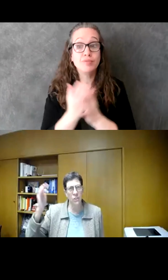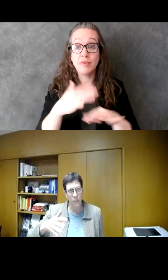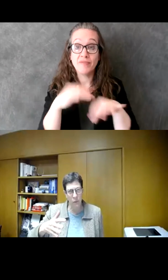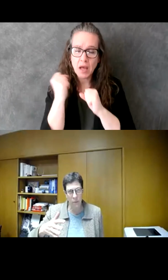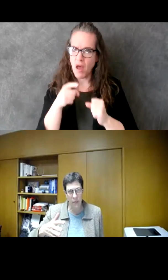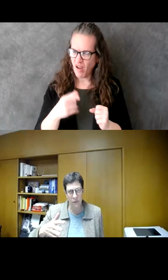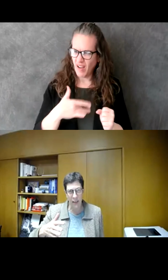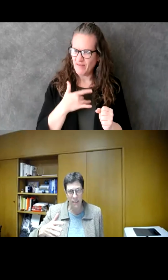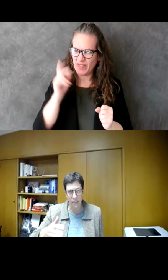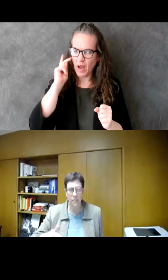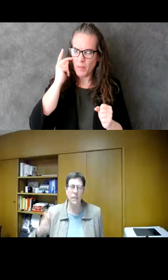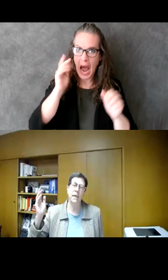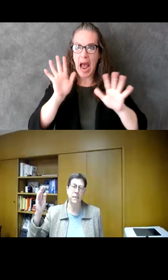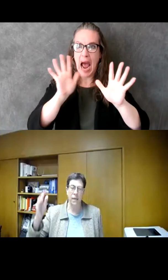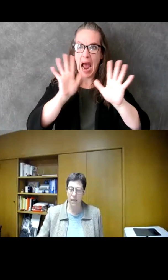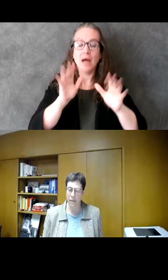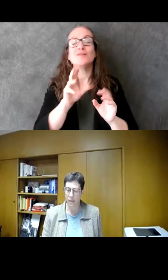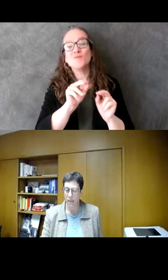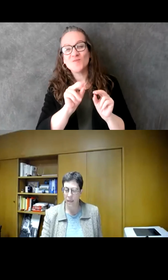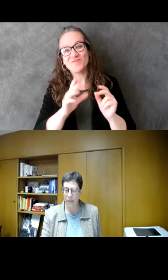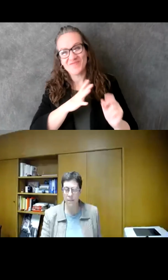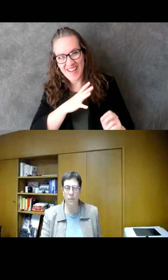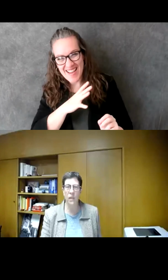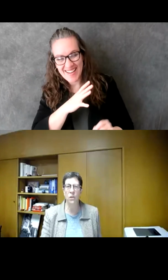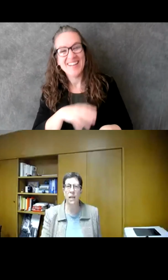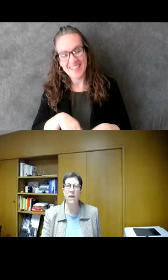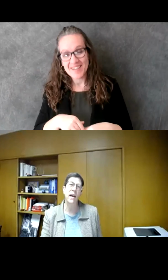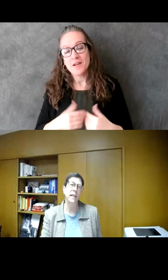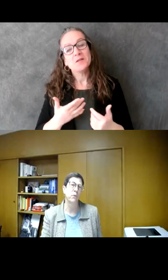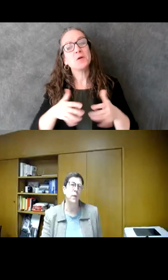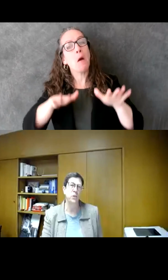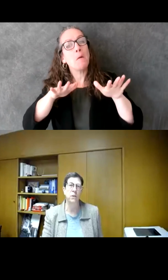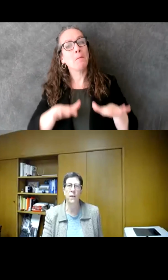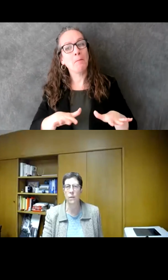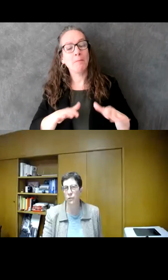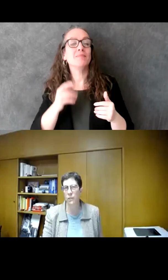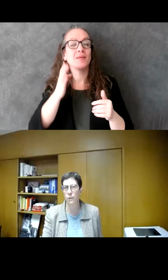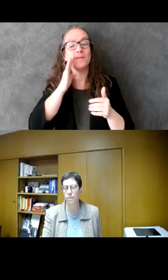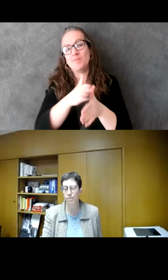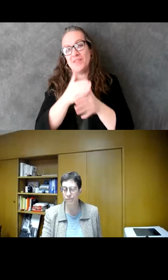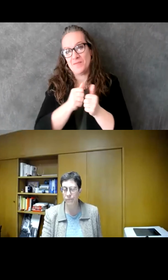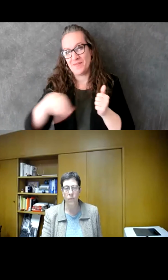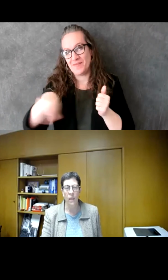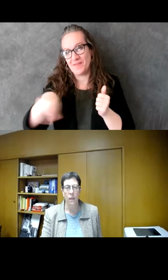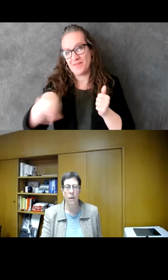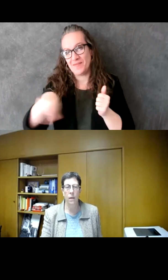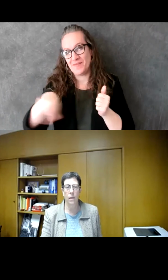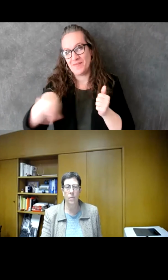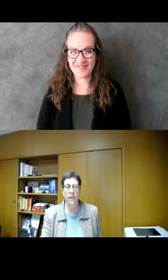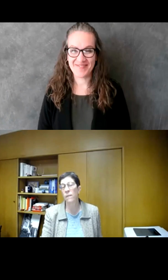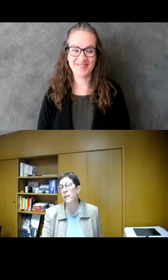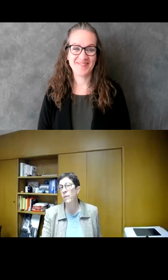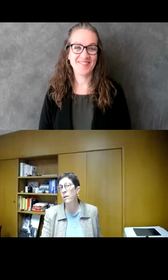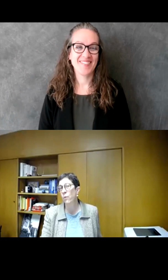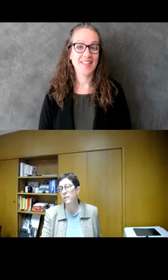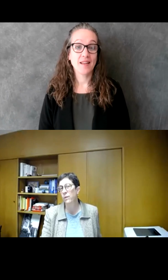panic. Just keep your seatbelts fastened, and you'll have that information available to you.